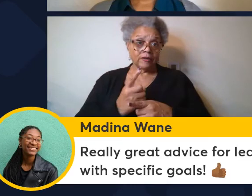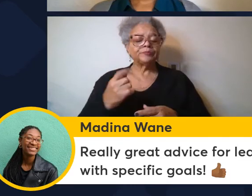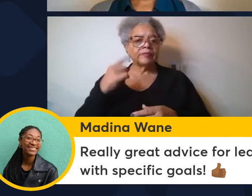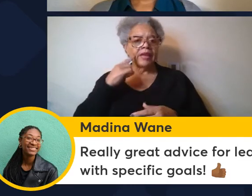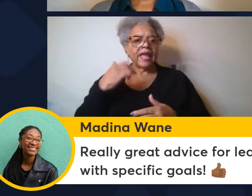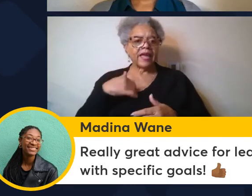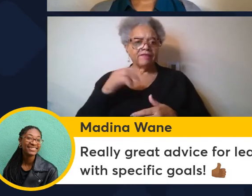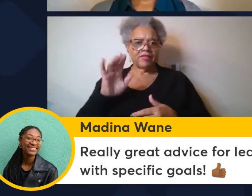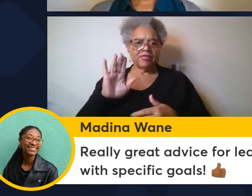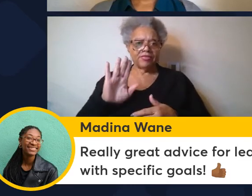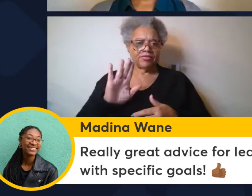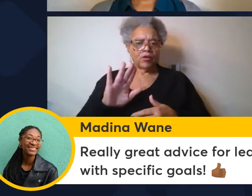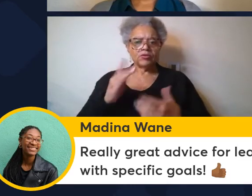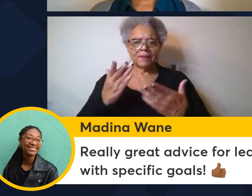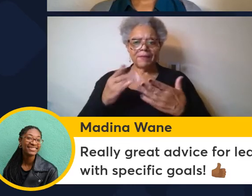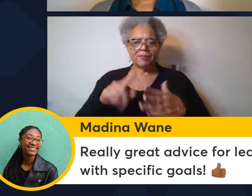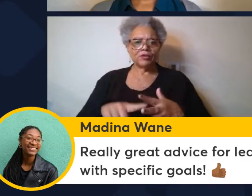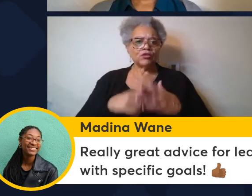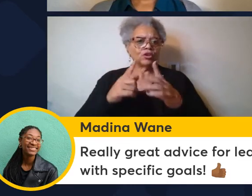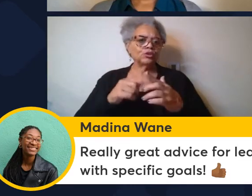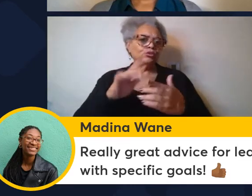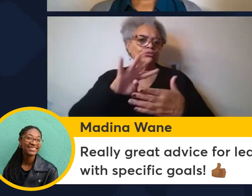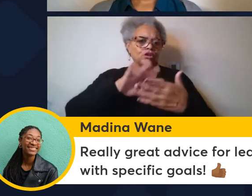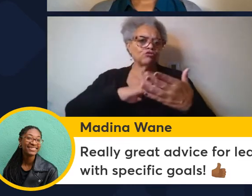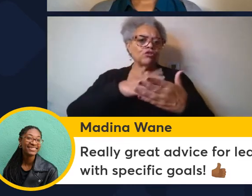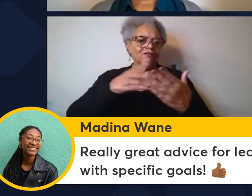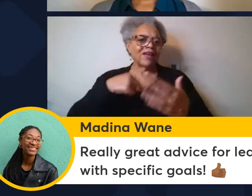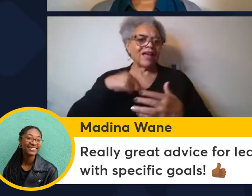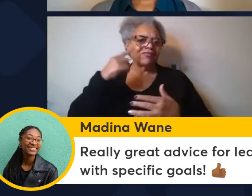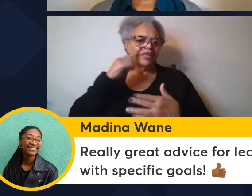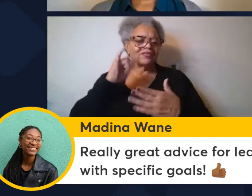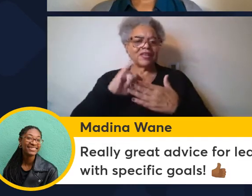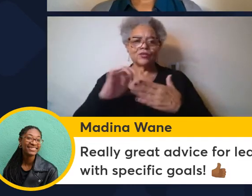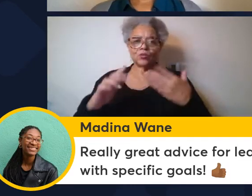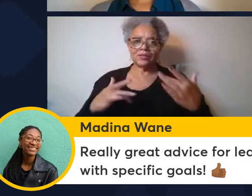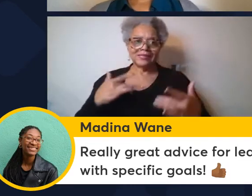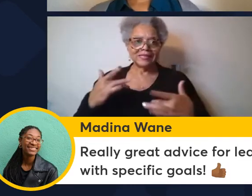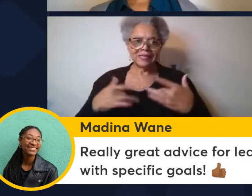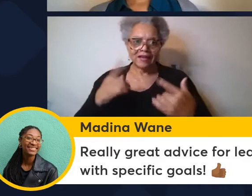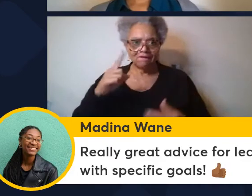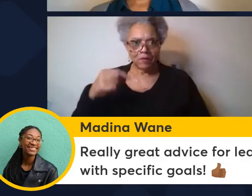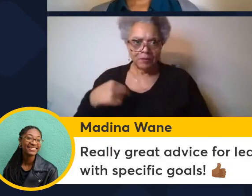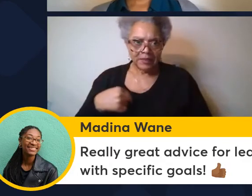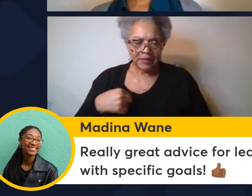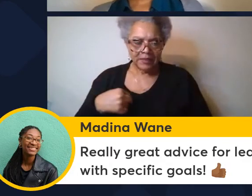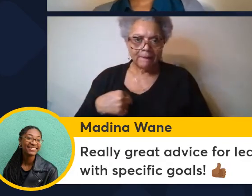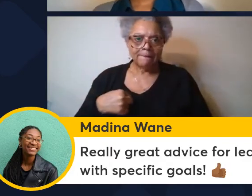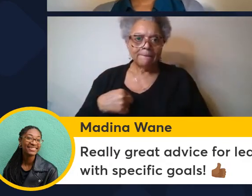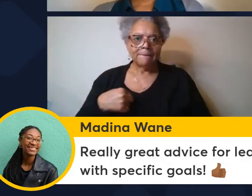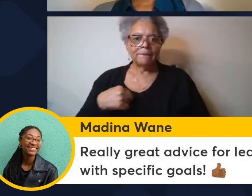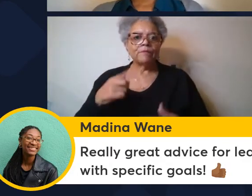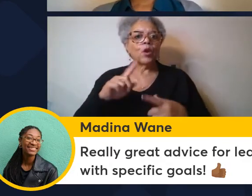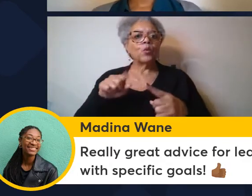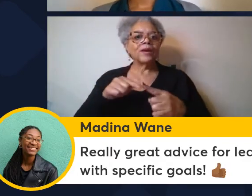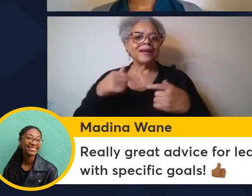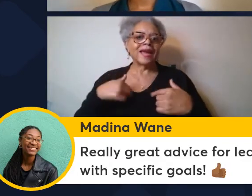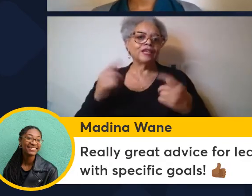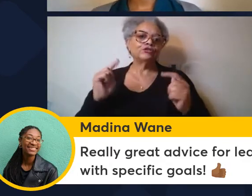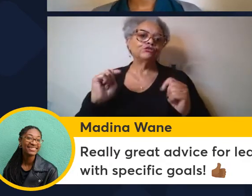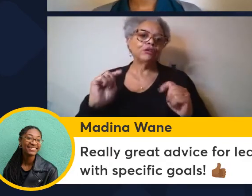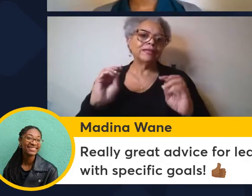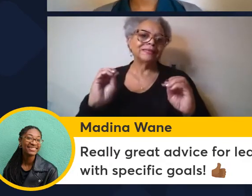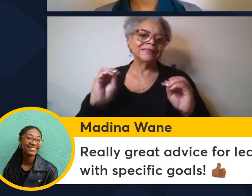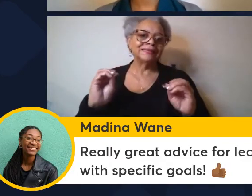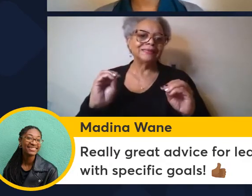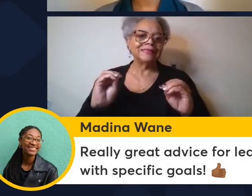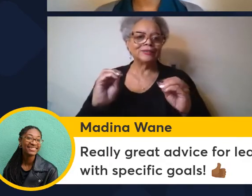those and maybe starting to do a graph. I think that's where the excitement for me is. Or when I try to teach a student how to code,